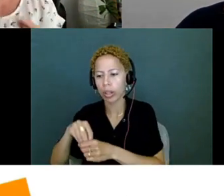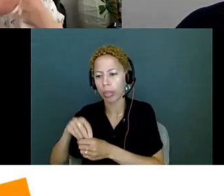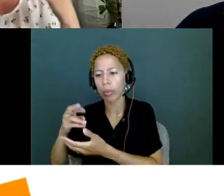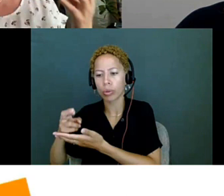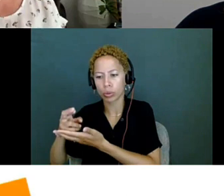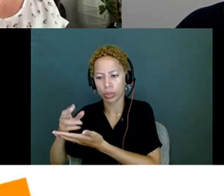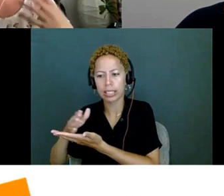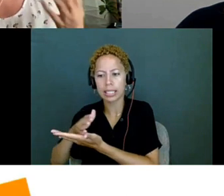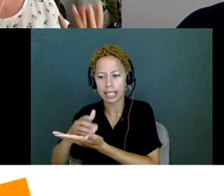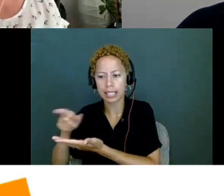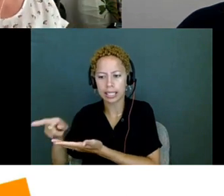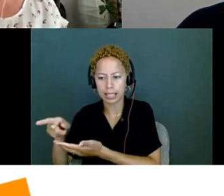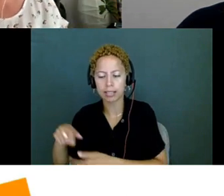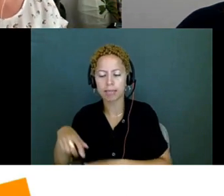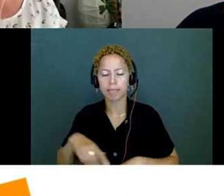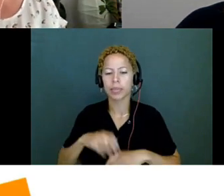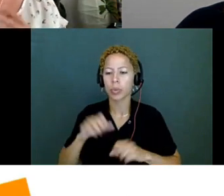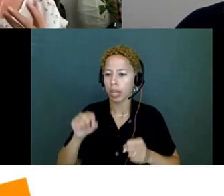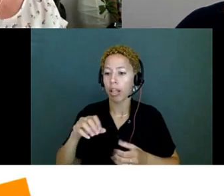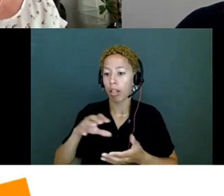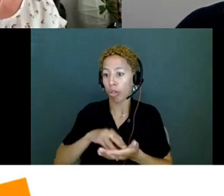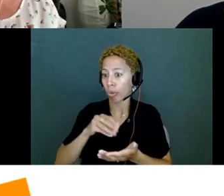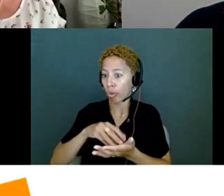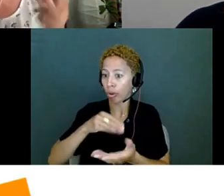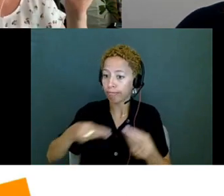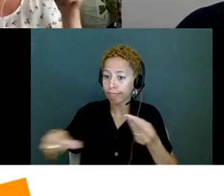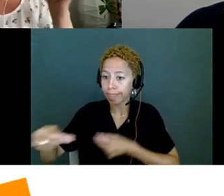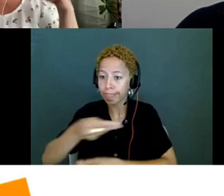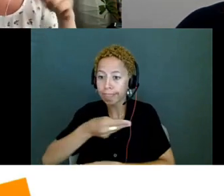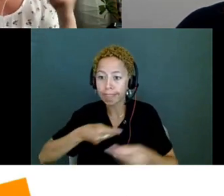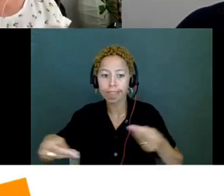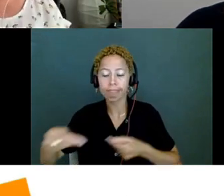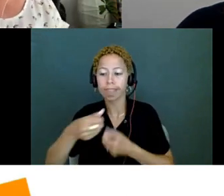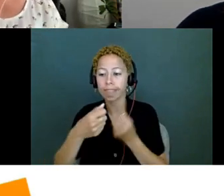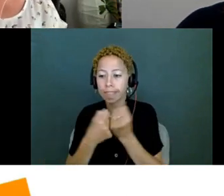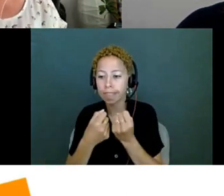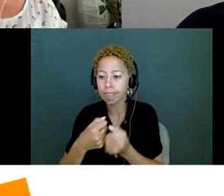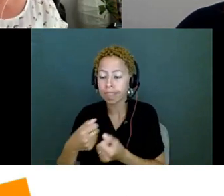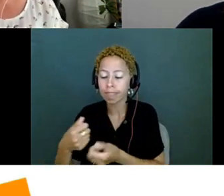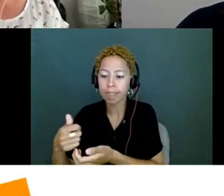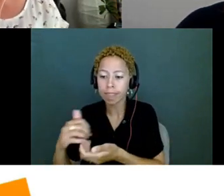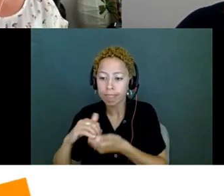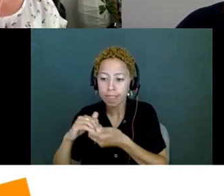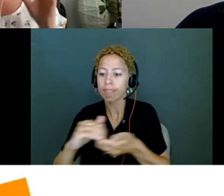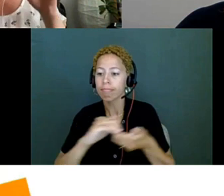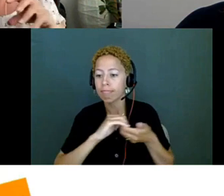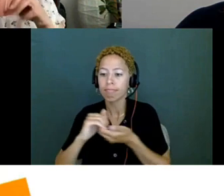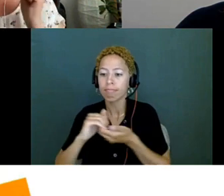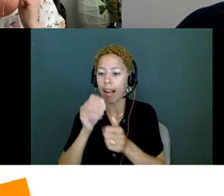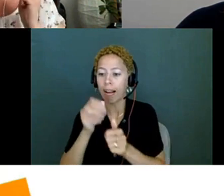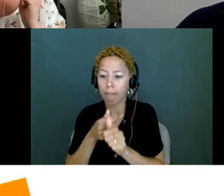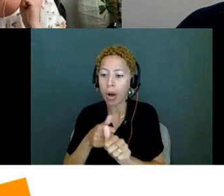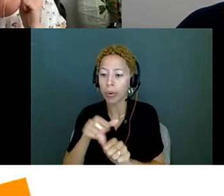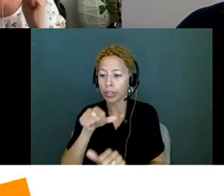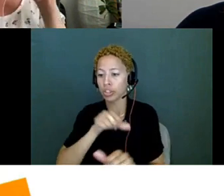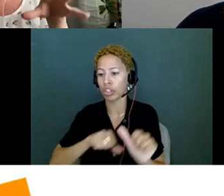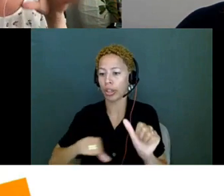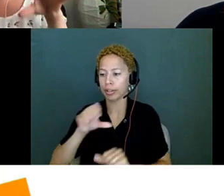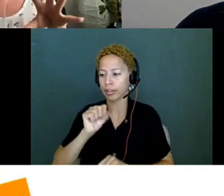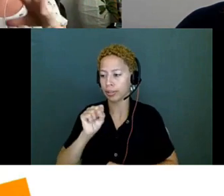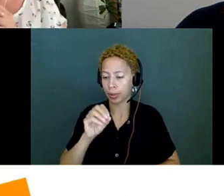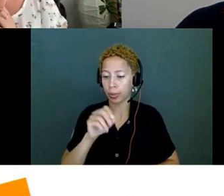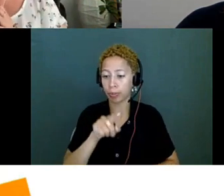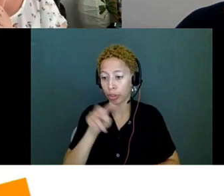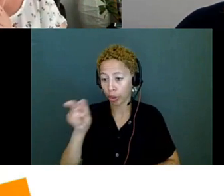So again, we can learn from each other, we can support each other and follow each other as well. So if you go to Alpha Plus, you will